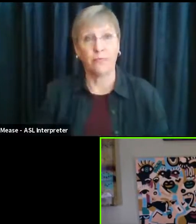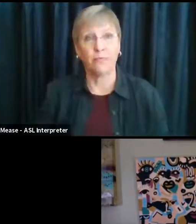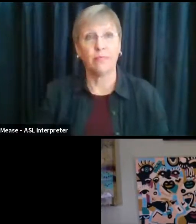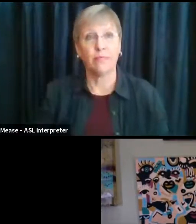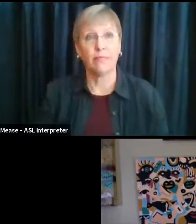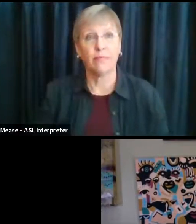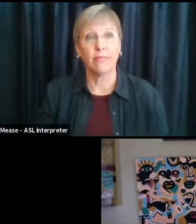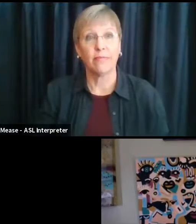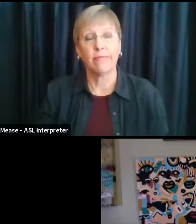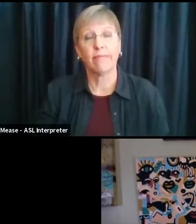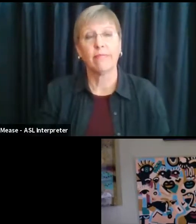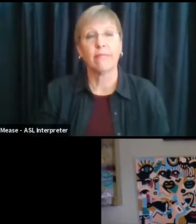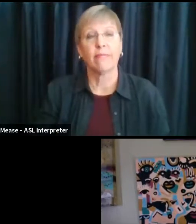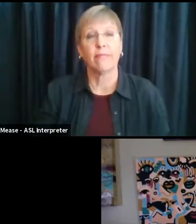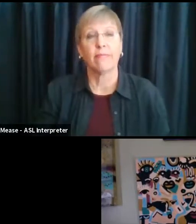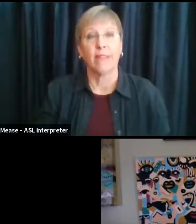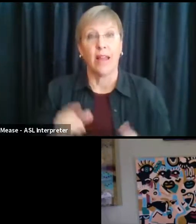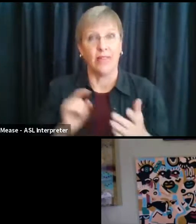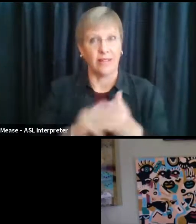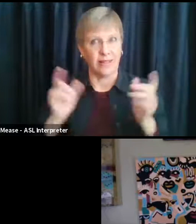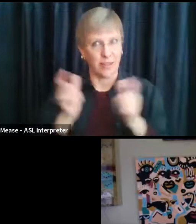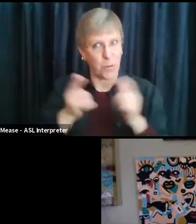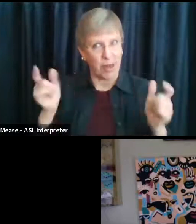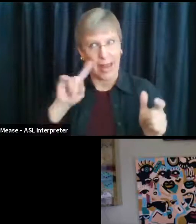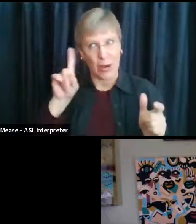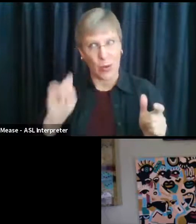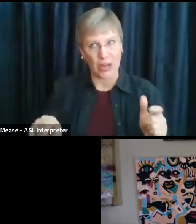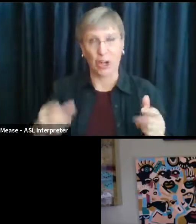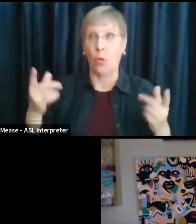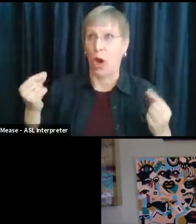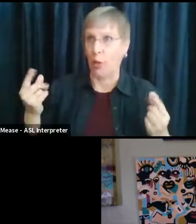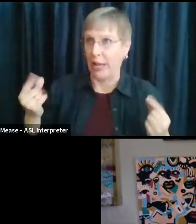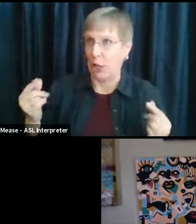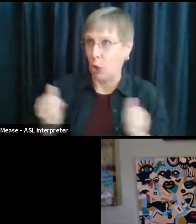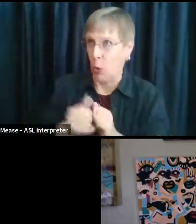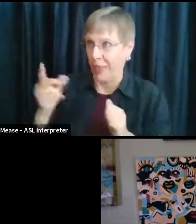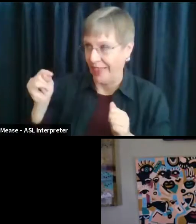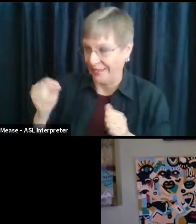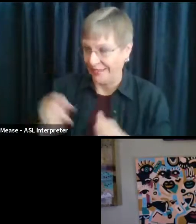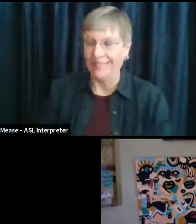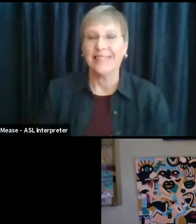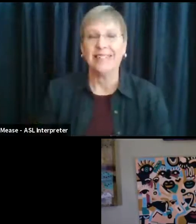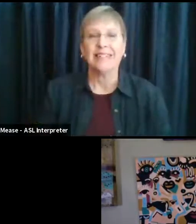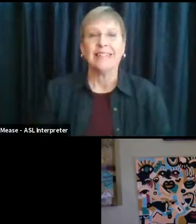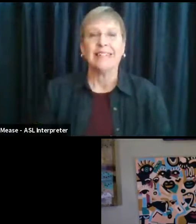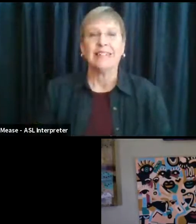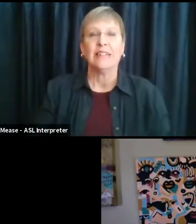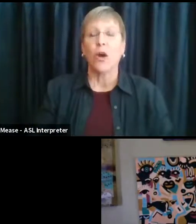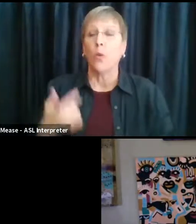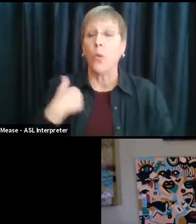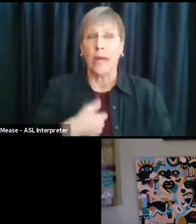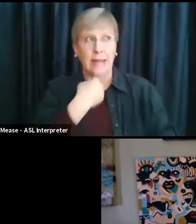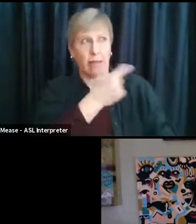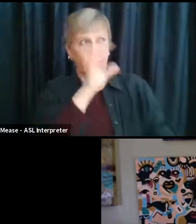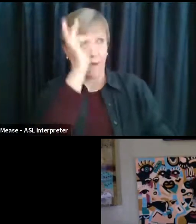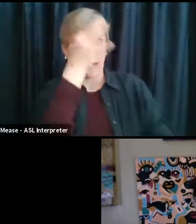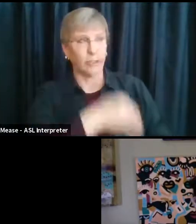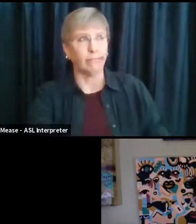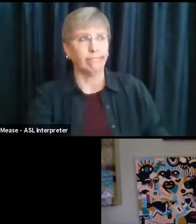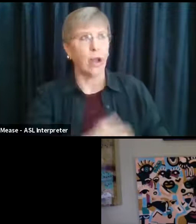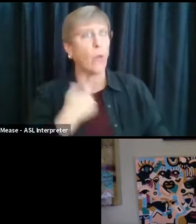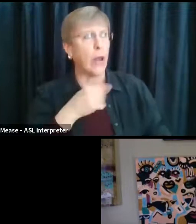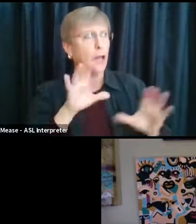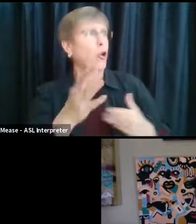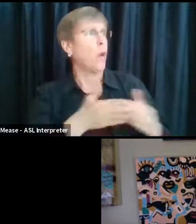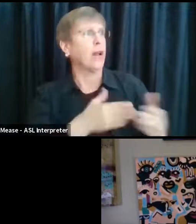Well, this is a big question. What are we going to do with it? What we say to the French is we do whatever